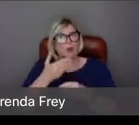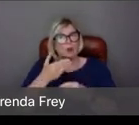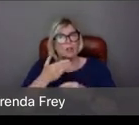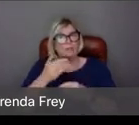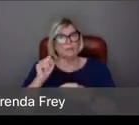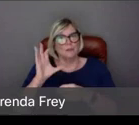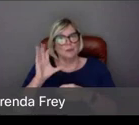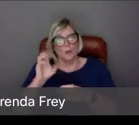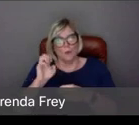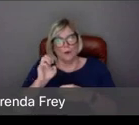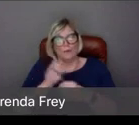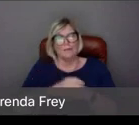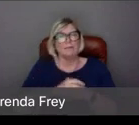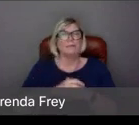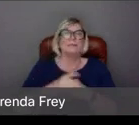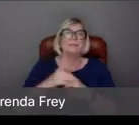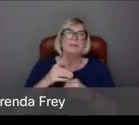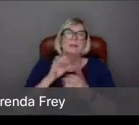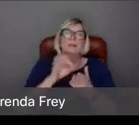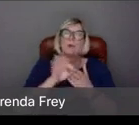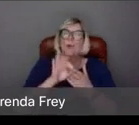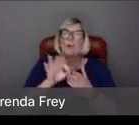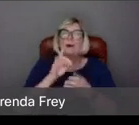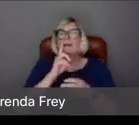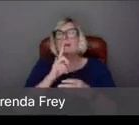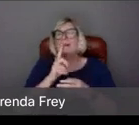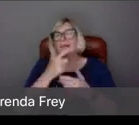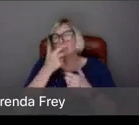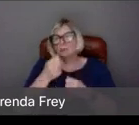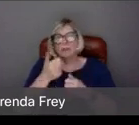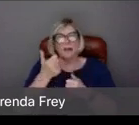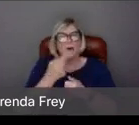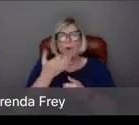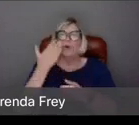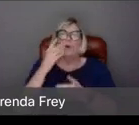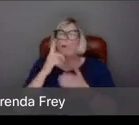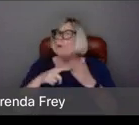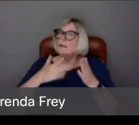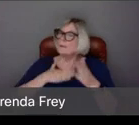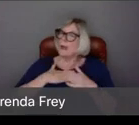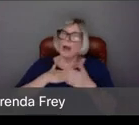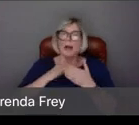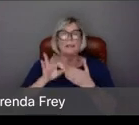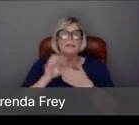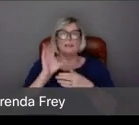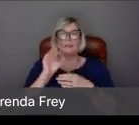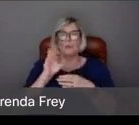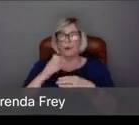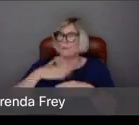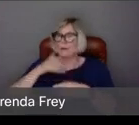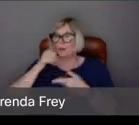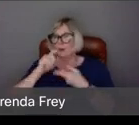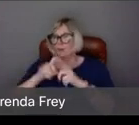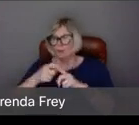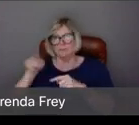So the score is really interesting, and everybody loves the score. Everybody wants to know what their score is. I have a girlfriend,